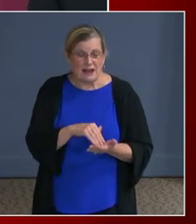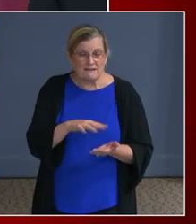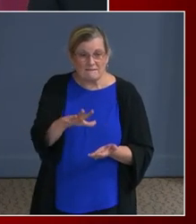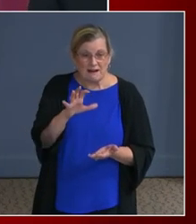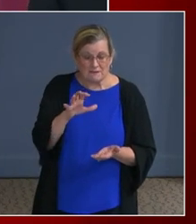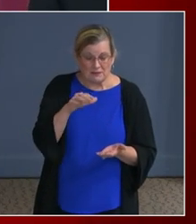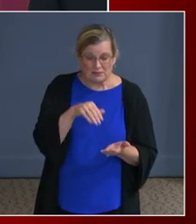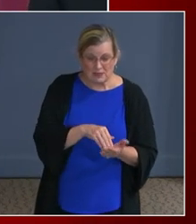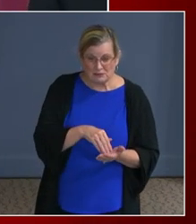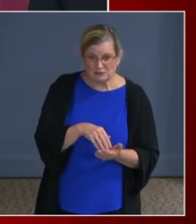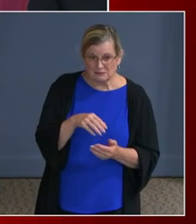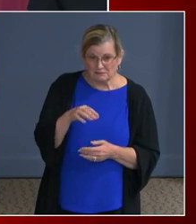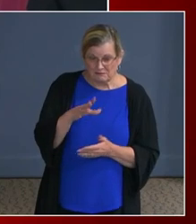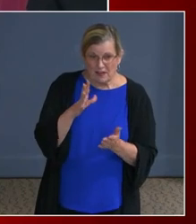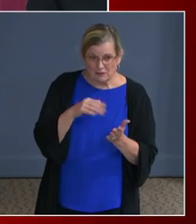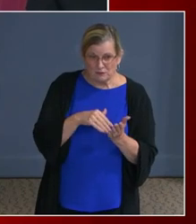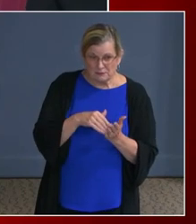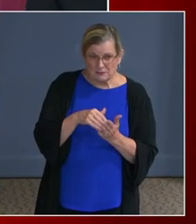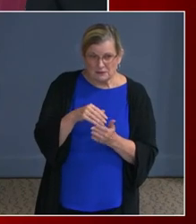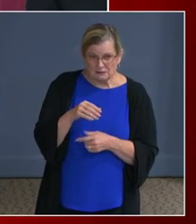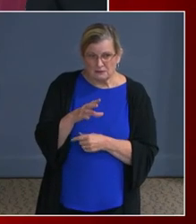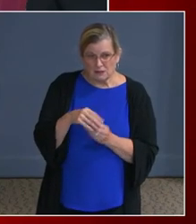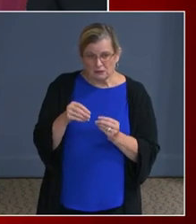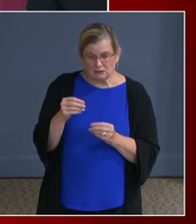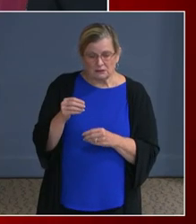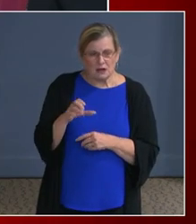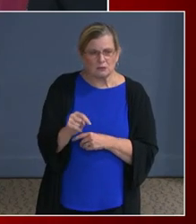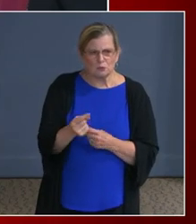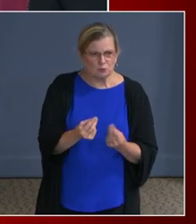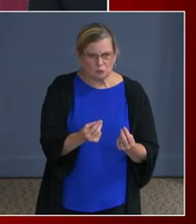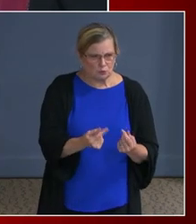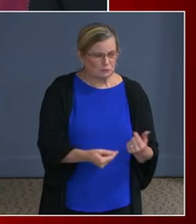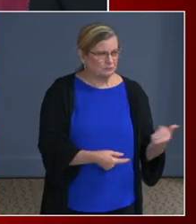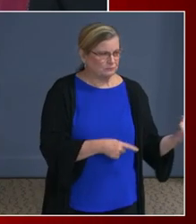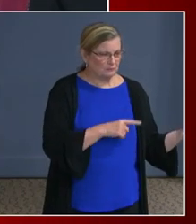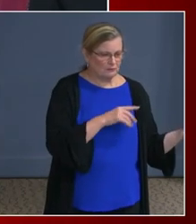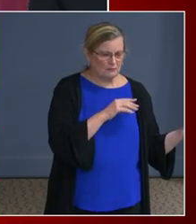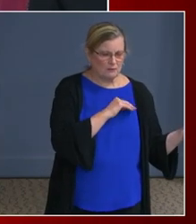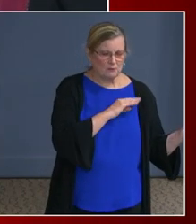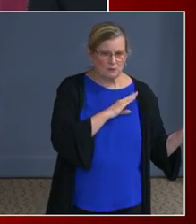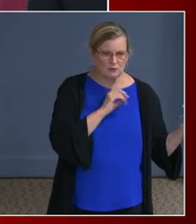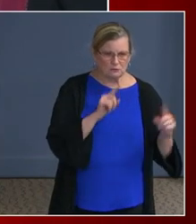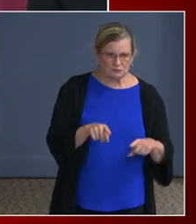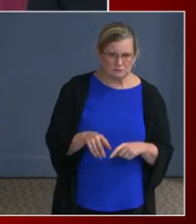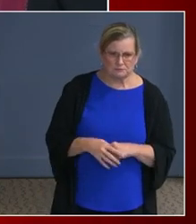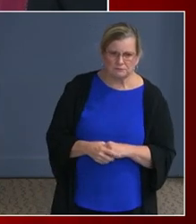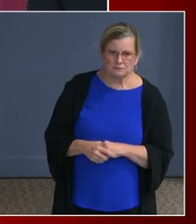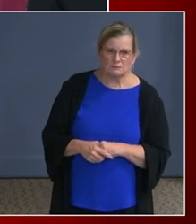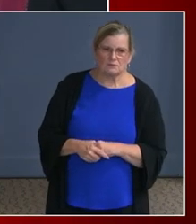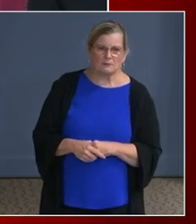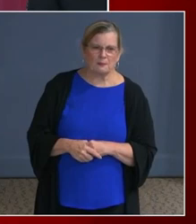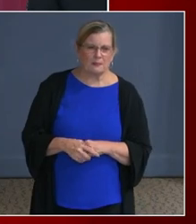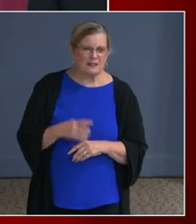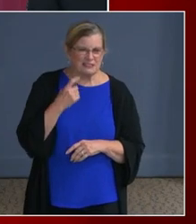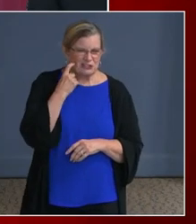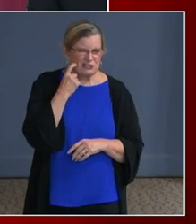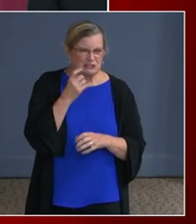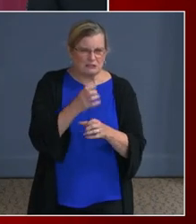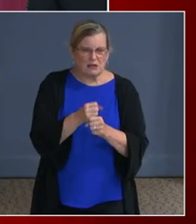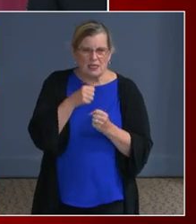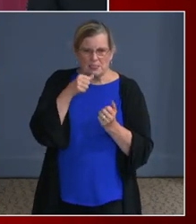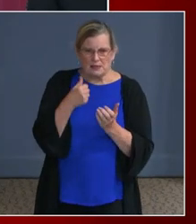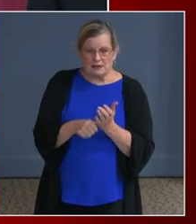what this letter includes, and while I did just get the letter, we had a briefing about it last